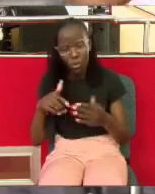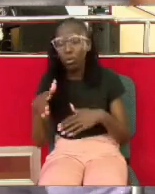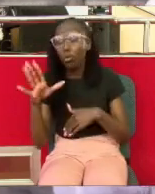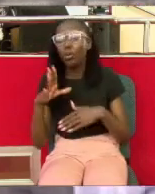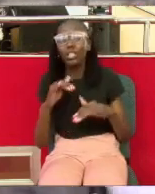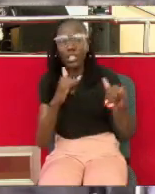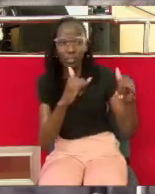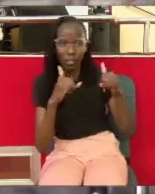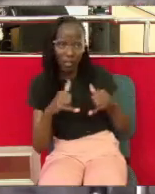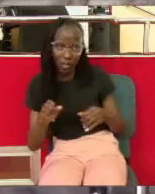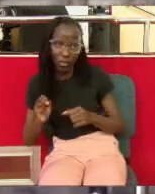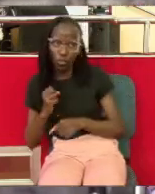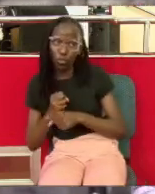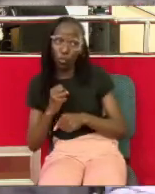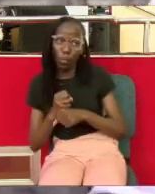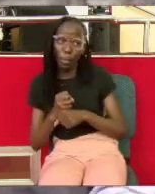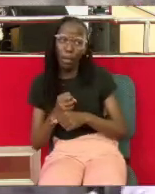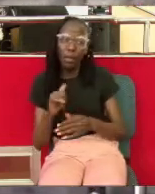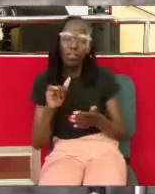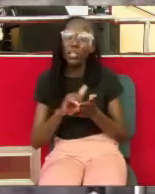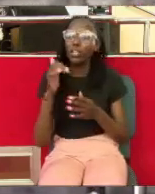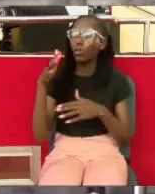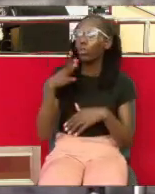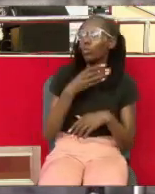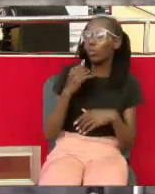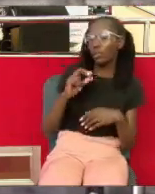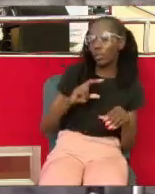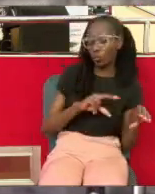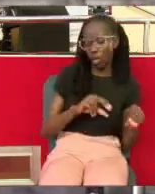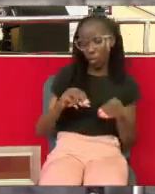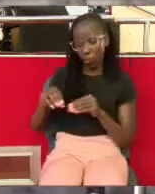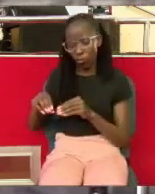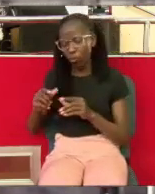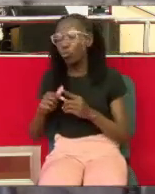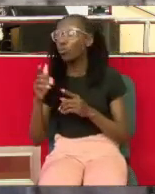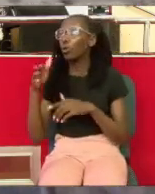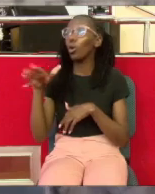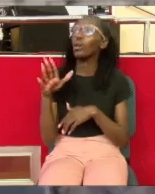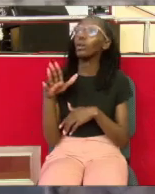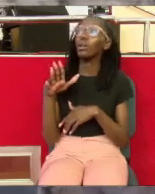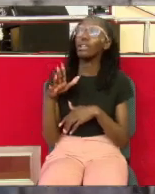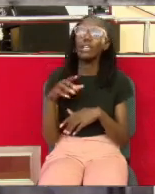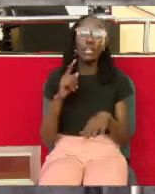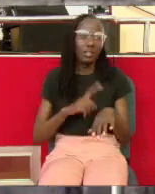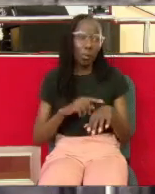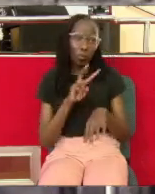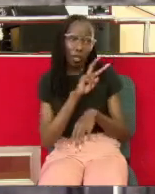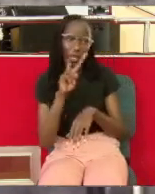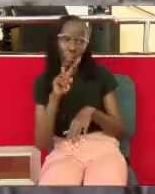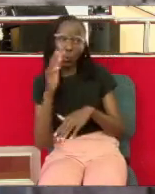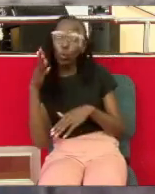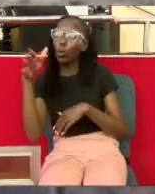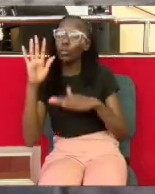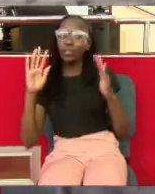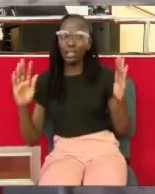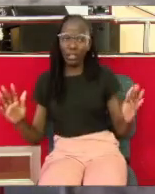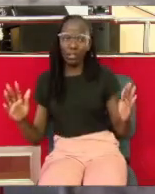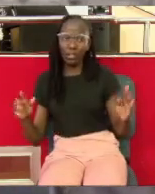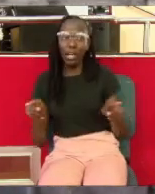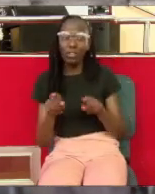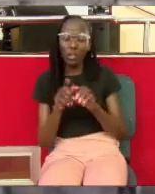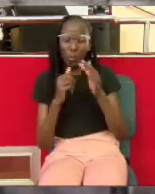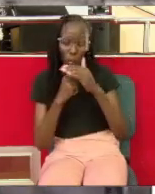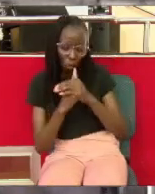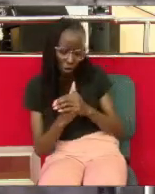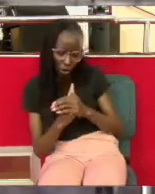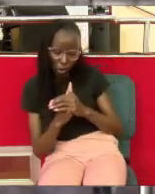Mungu anatualika leo. That he wants us to come to him. Nataka tumchie. And as we look at his greatness. Na ukiangalia ukuu. As we worship him in what he is